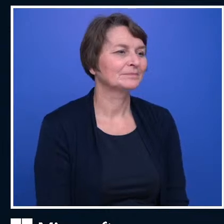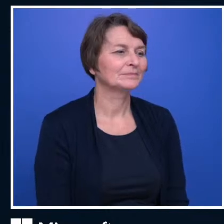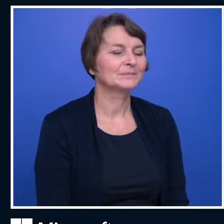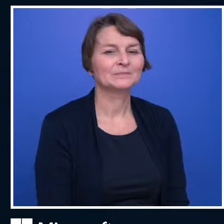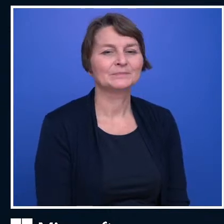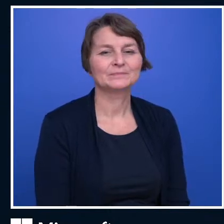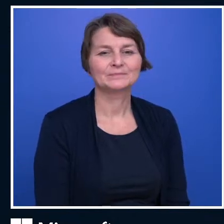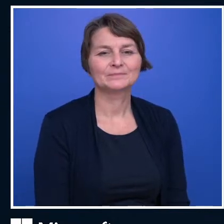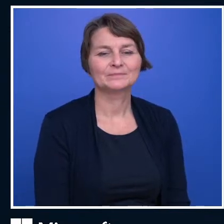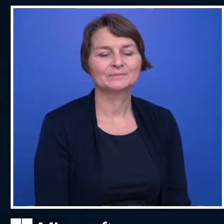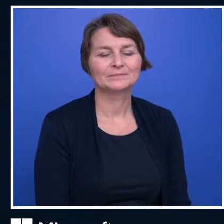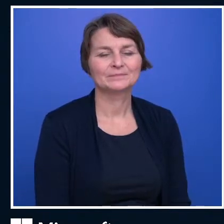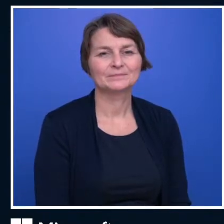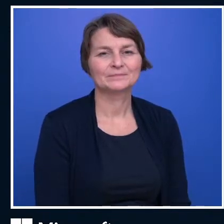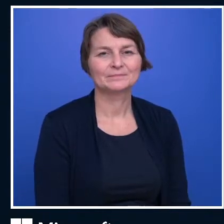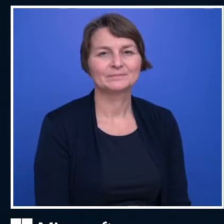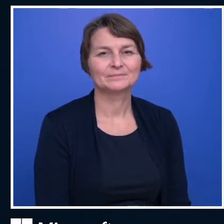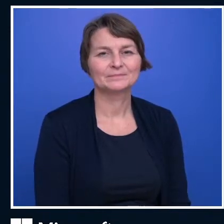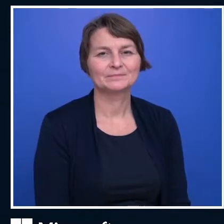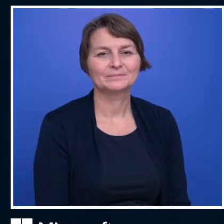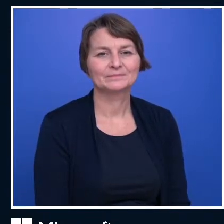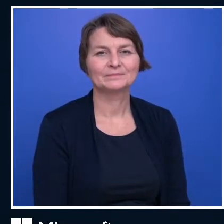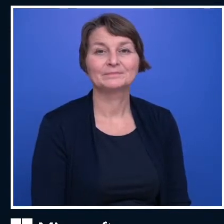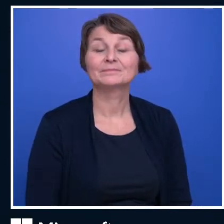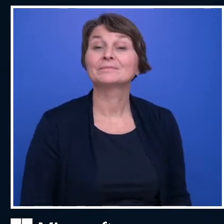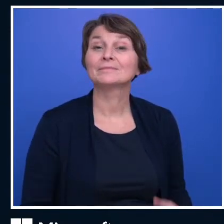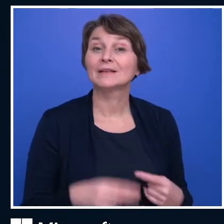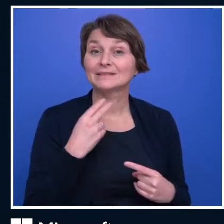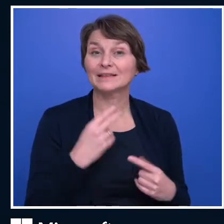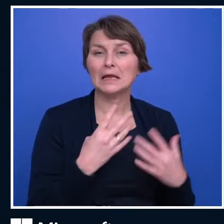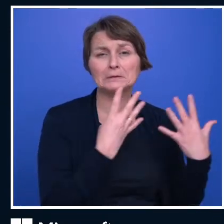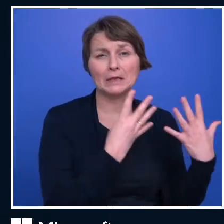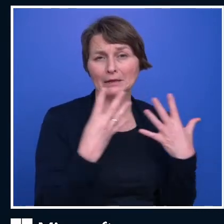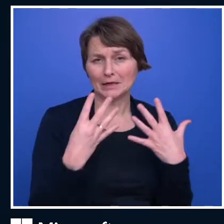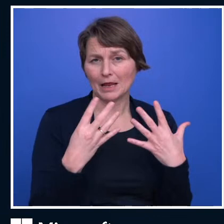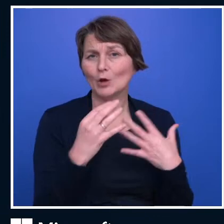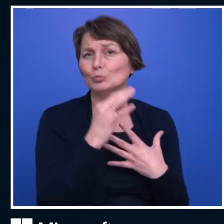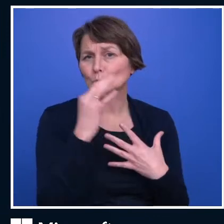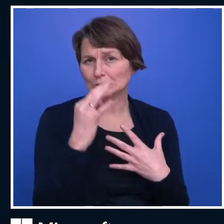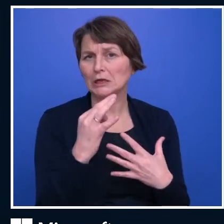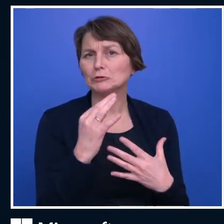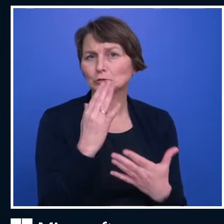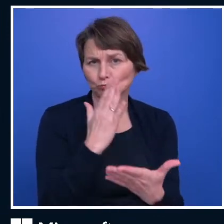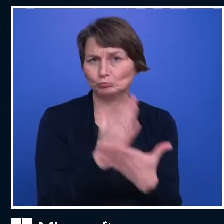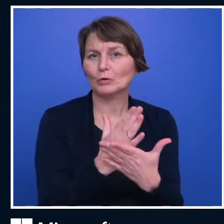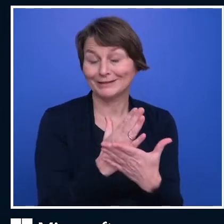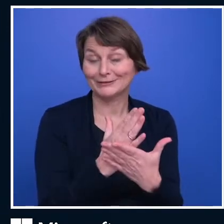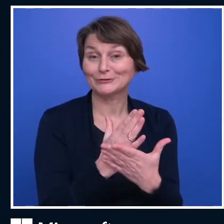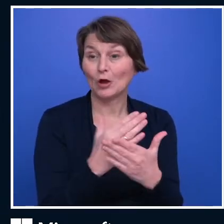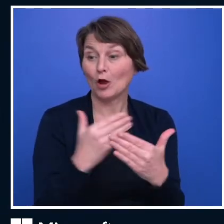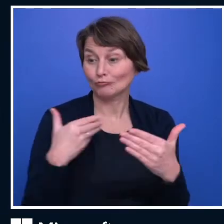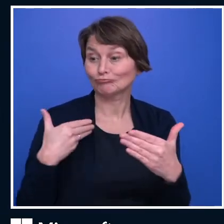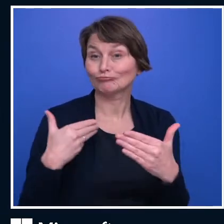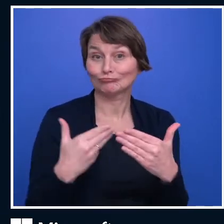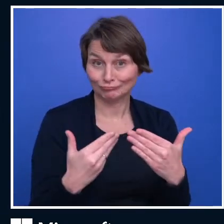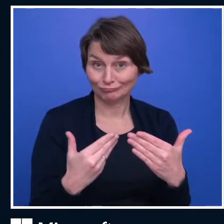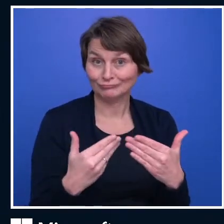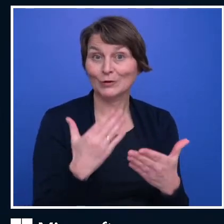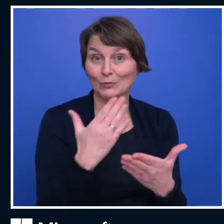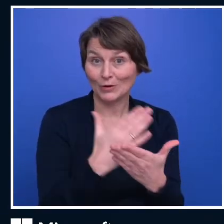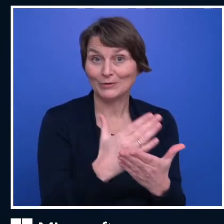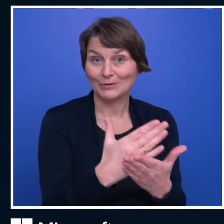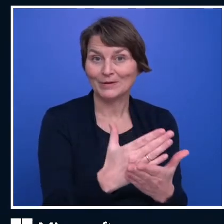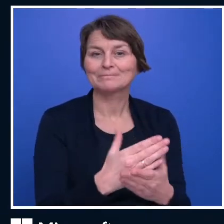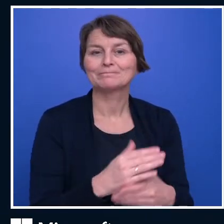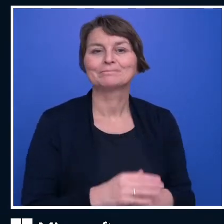and then it comes back as being 99.9% likely, so it's correct so far. Browse the local files again, grab